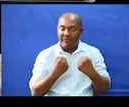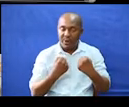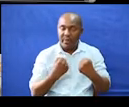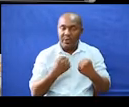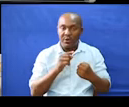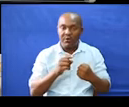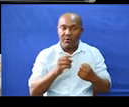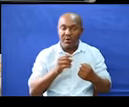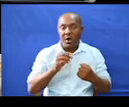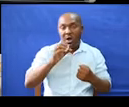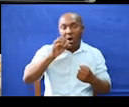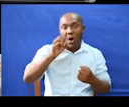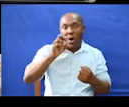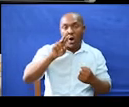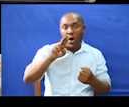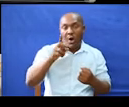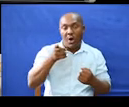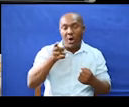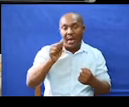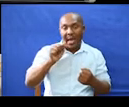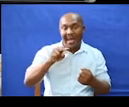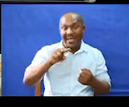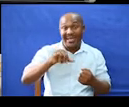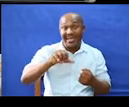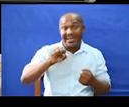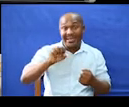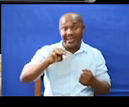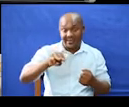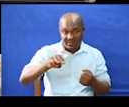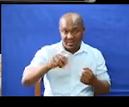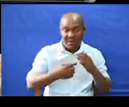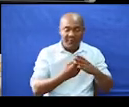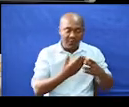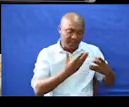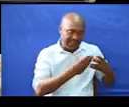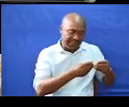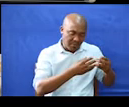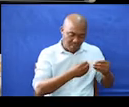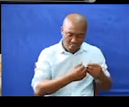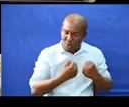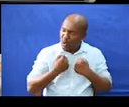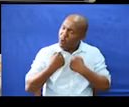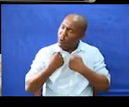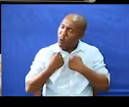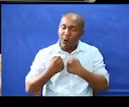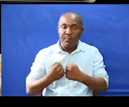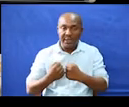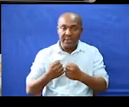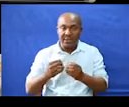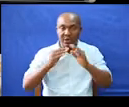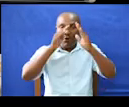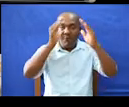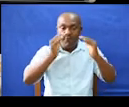organism from the simple form to more complex form. But this takes